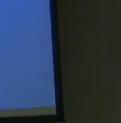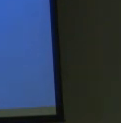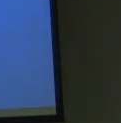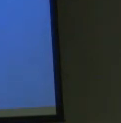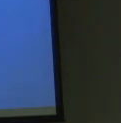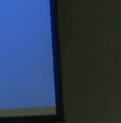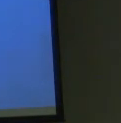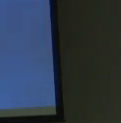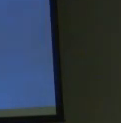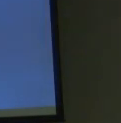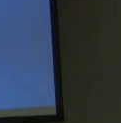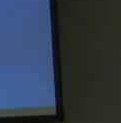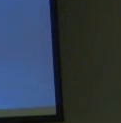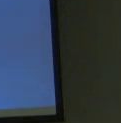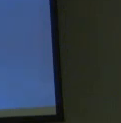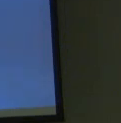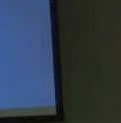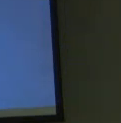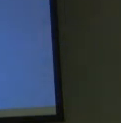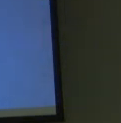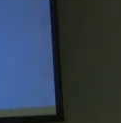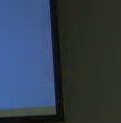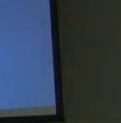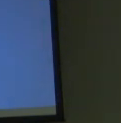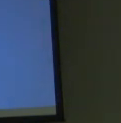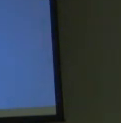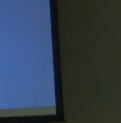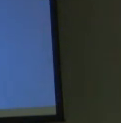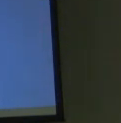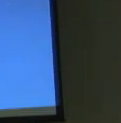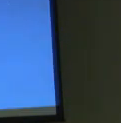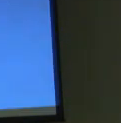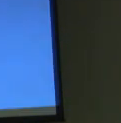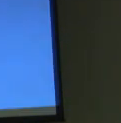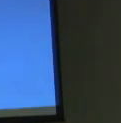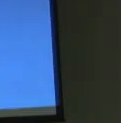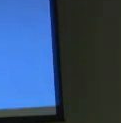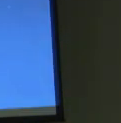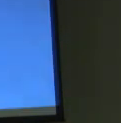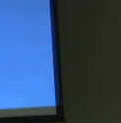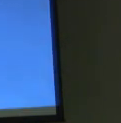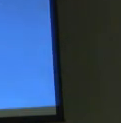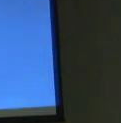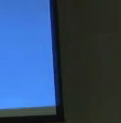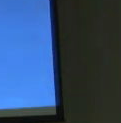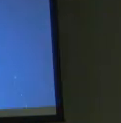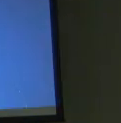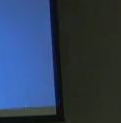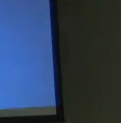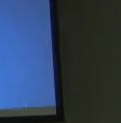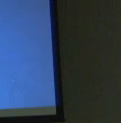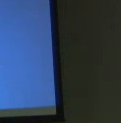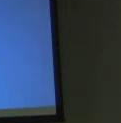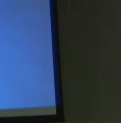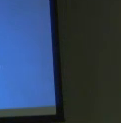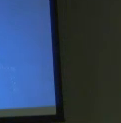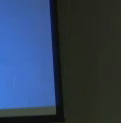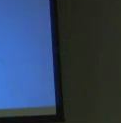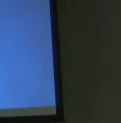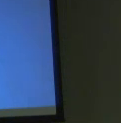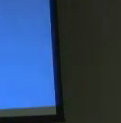girl is something that you shouldn't be doing, that's their problem. Because if you're still scoring and you're still getting to the ball in time and you're still being